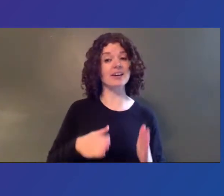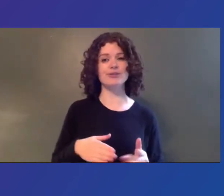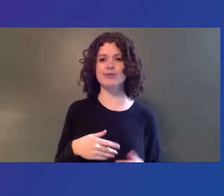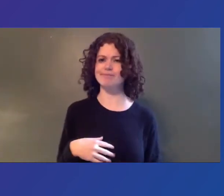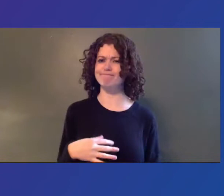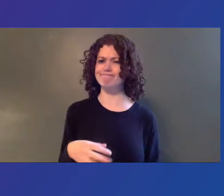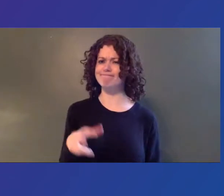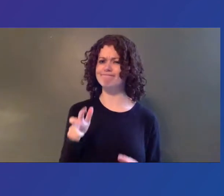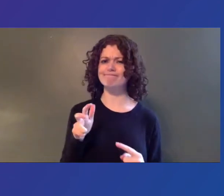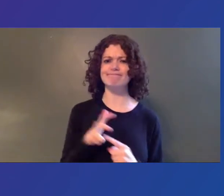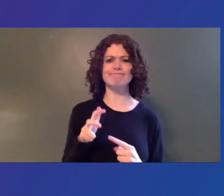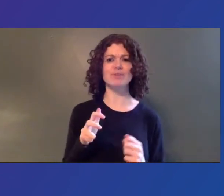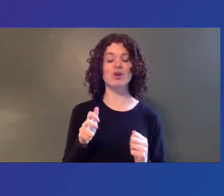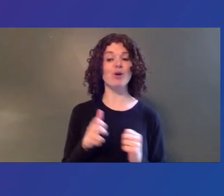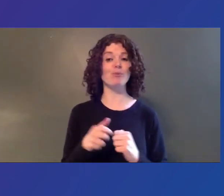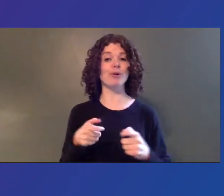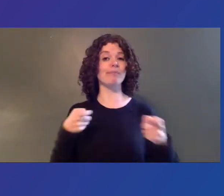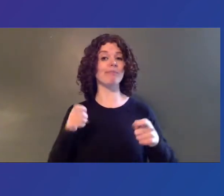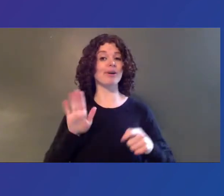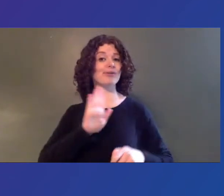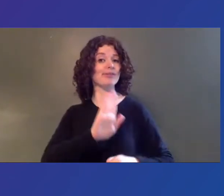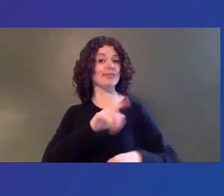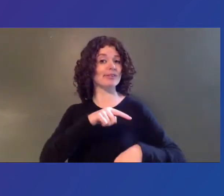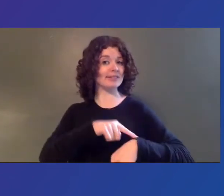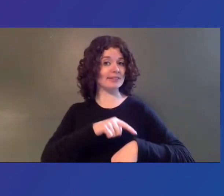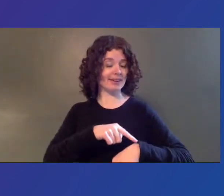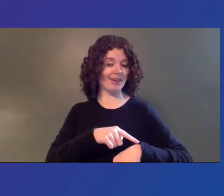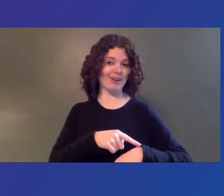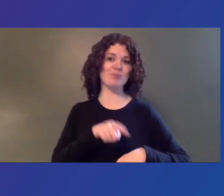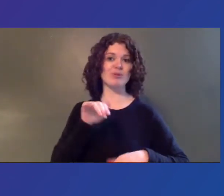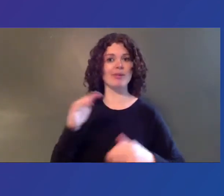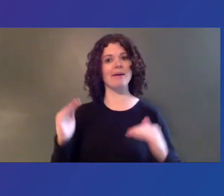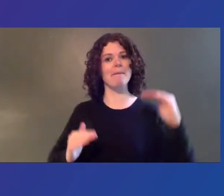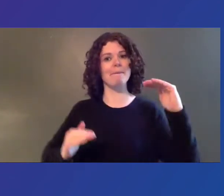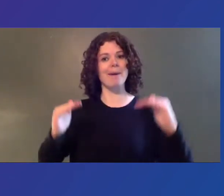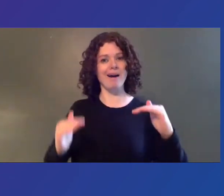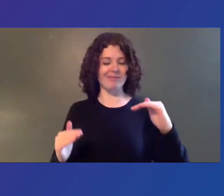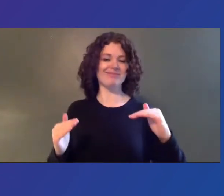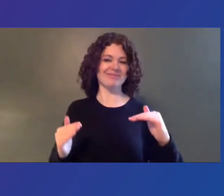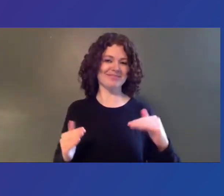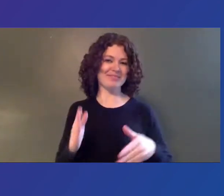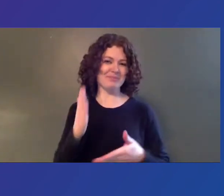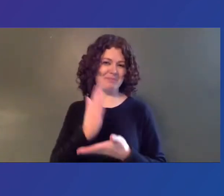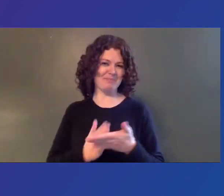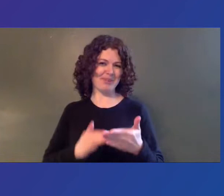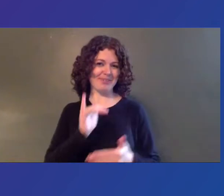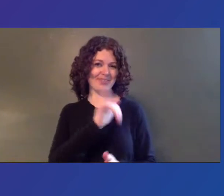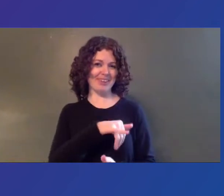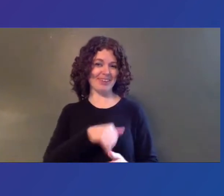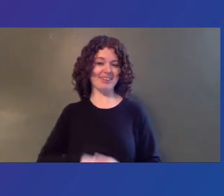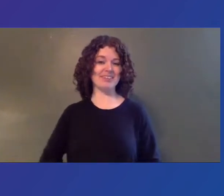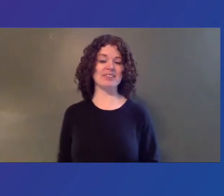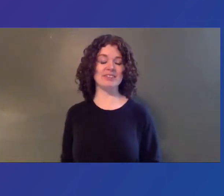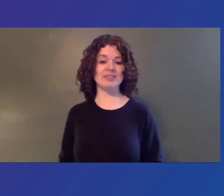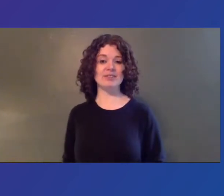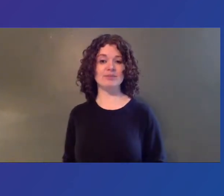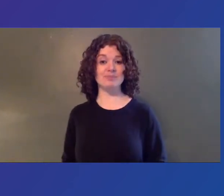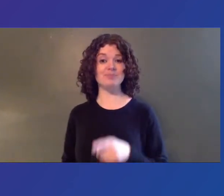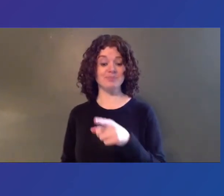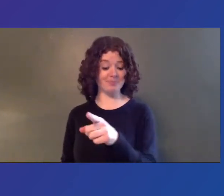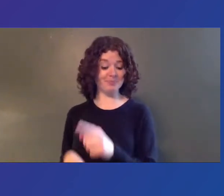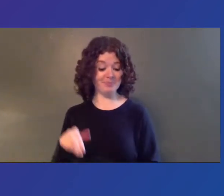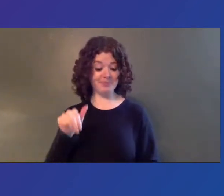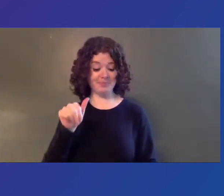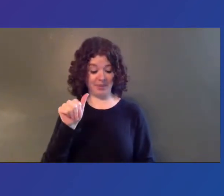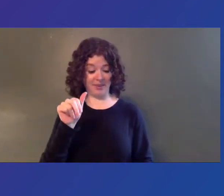And I think that this is just an extension of that. Yes. Mm-hmm, mm-hmm. It's interesting because I also came to Hunter later because